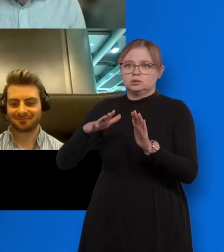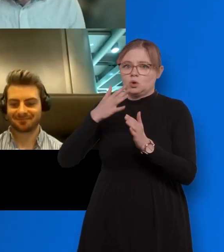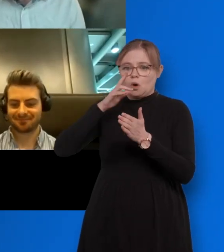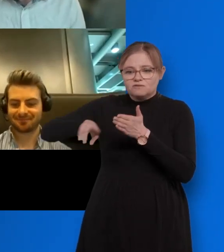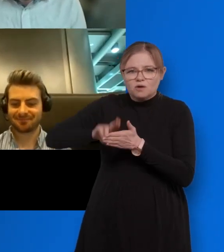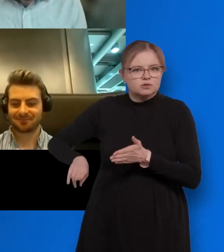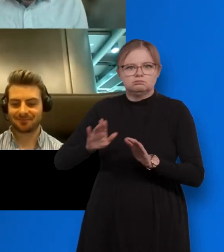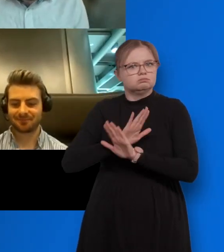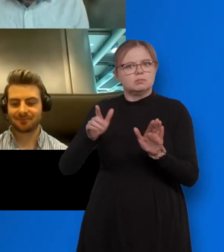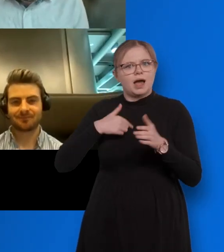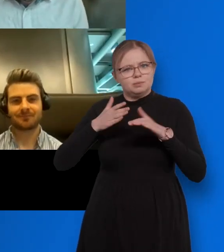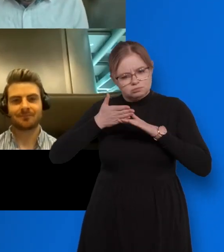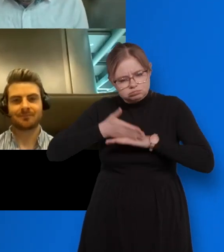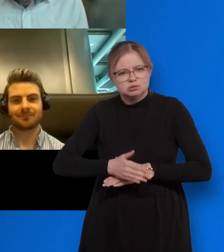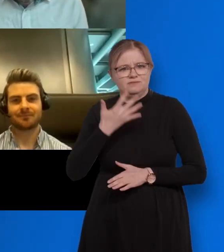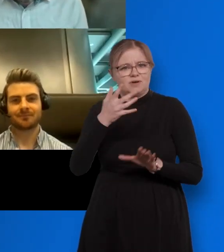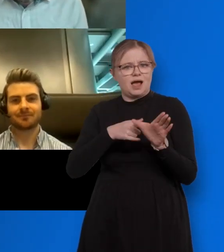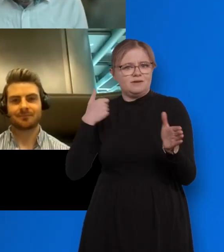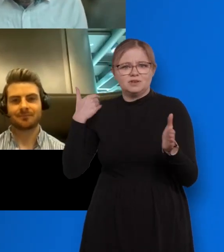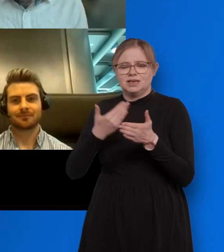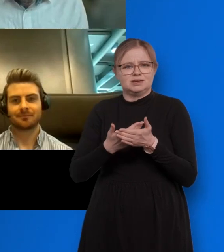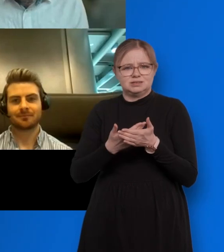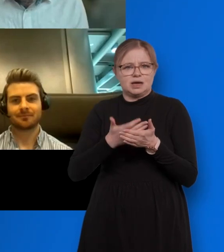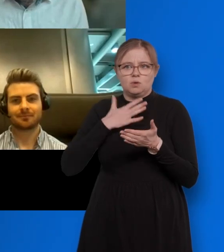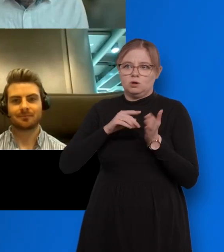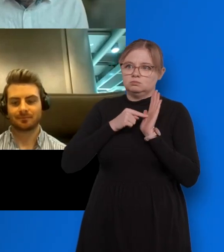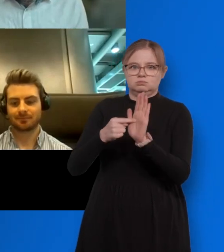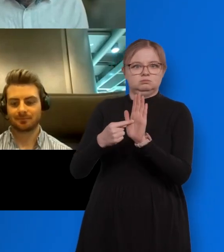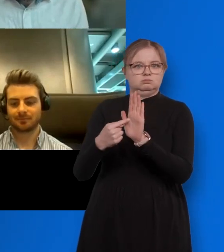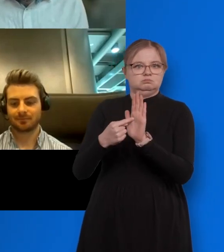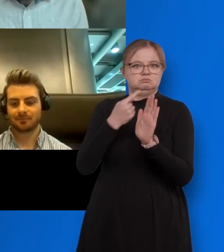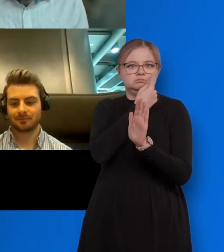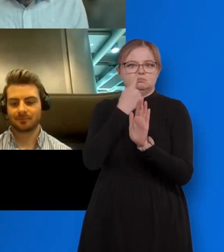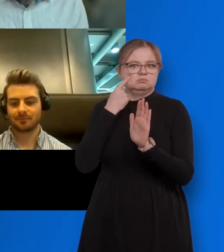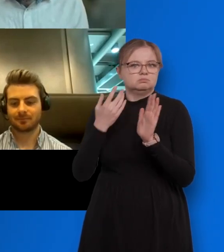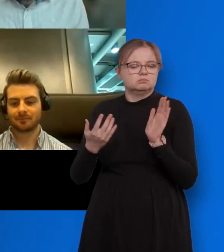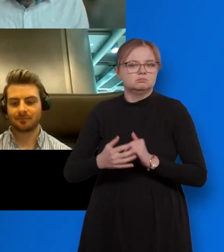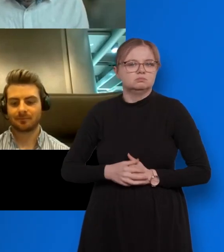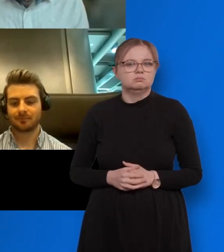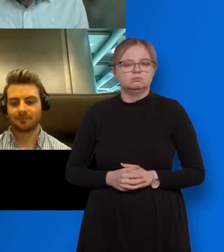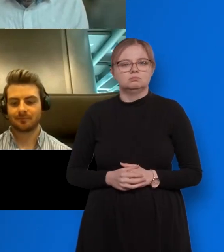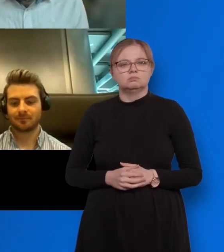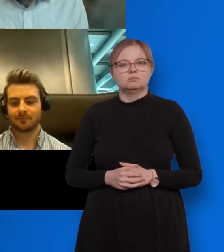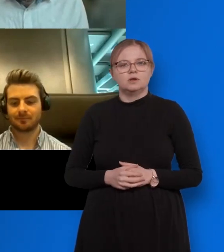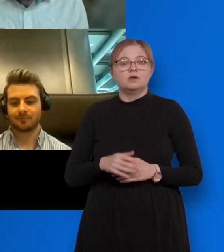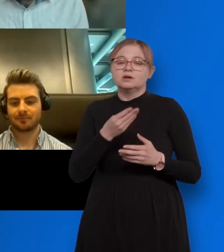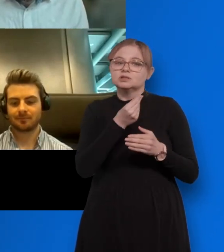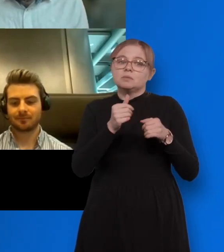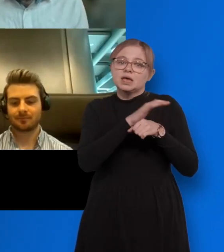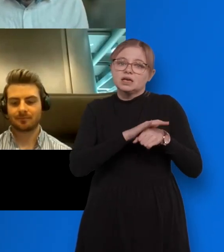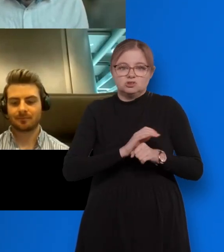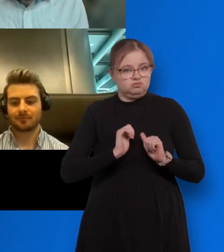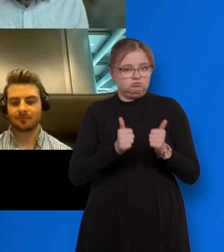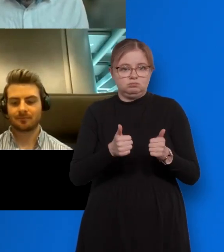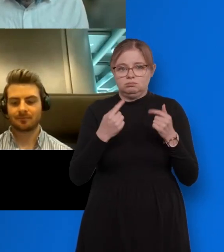hard over the 5 years, and I don't want that stripped of me. And I think that there are cases in which that's a valid